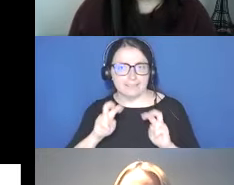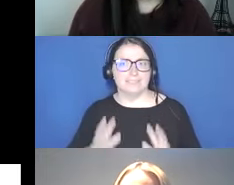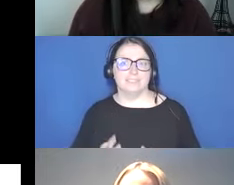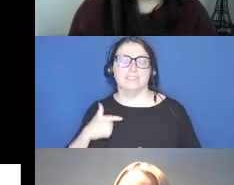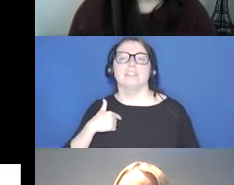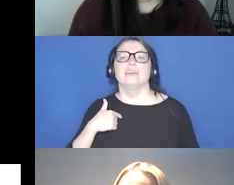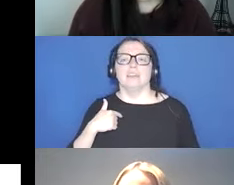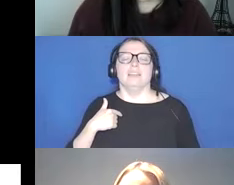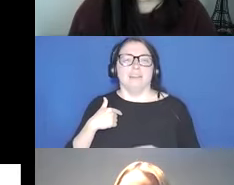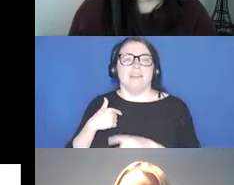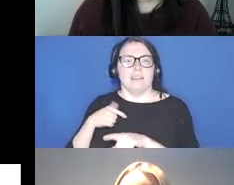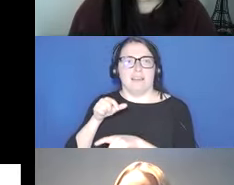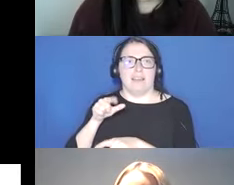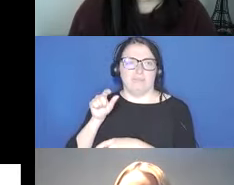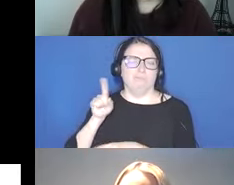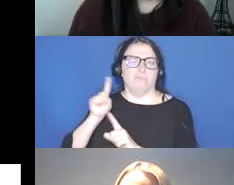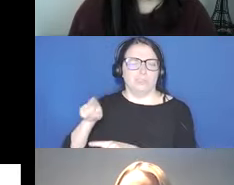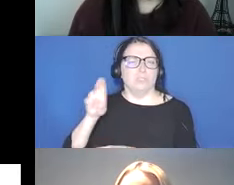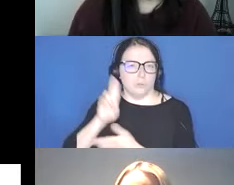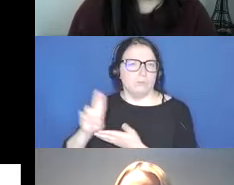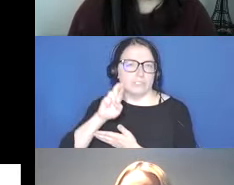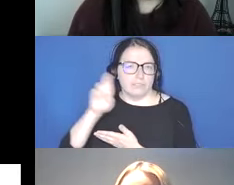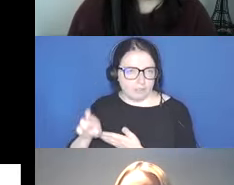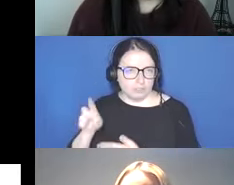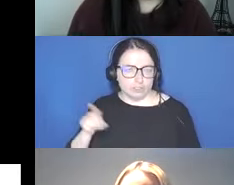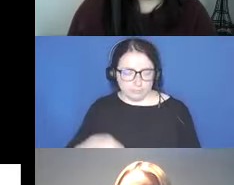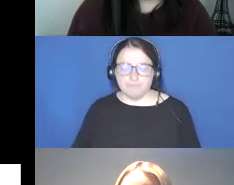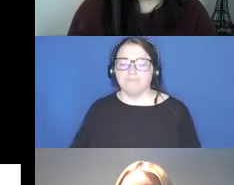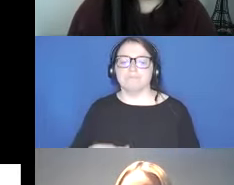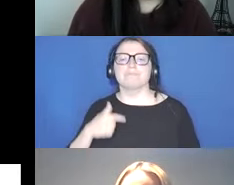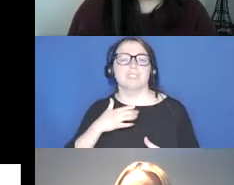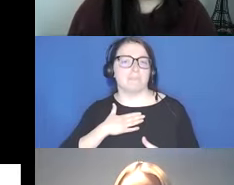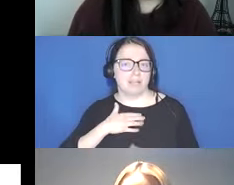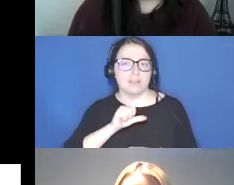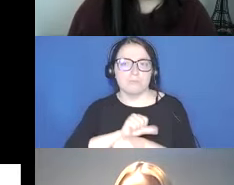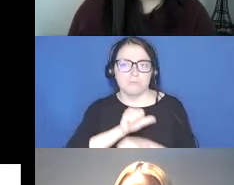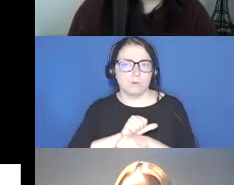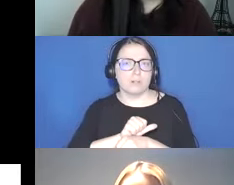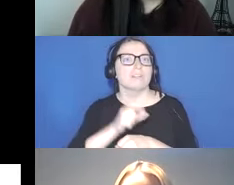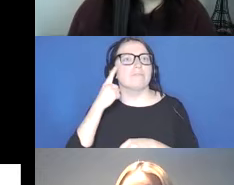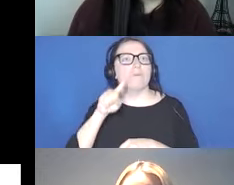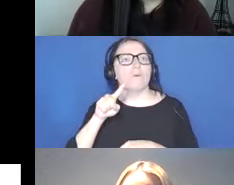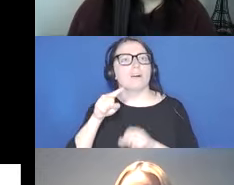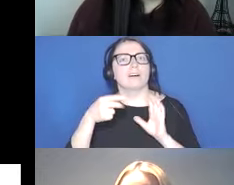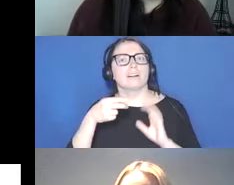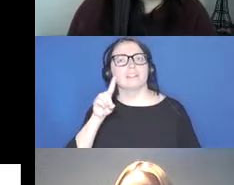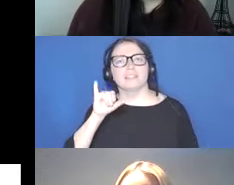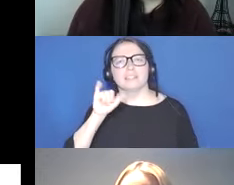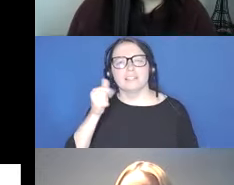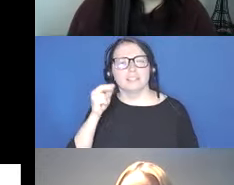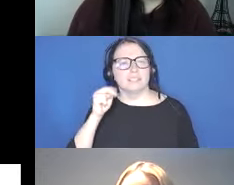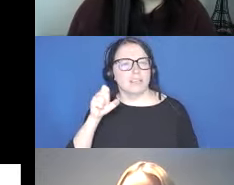Rochester. In our division, I do some work providing diagnostic assessments for individuals